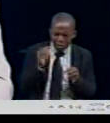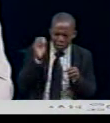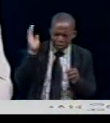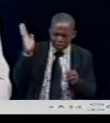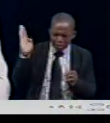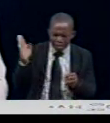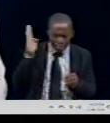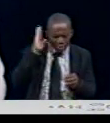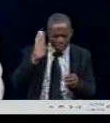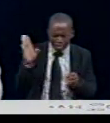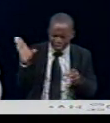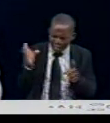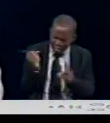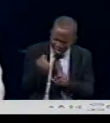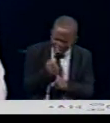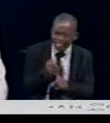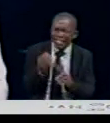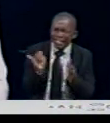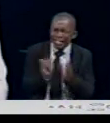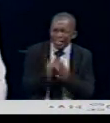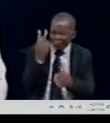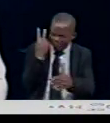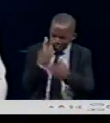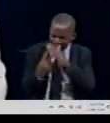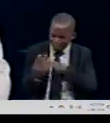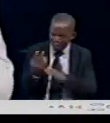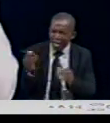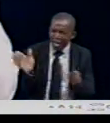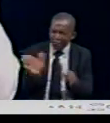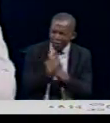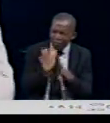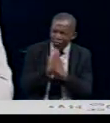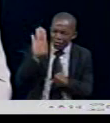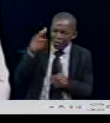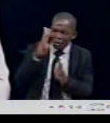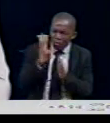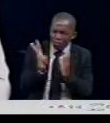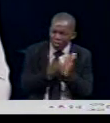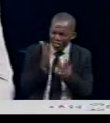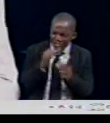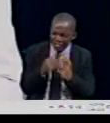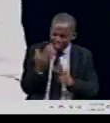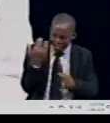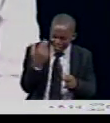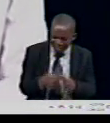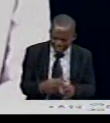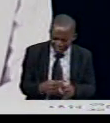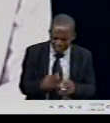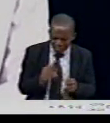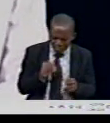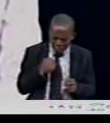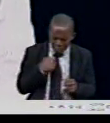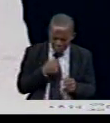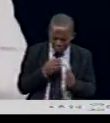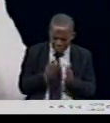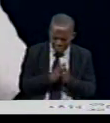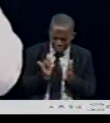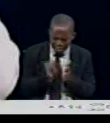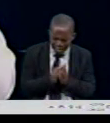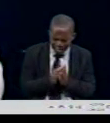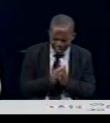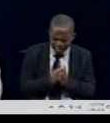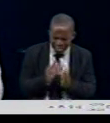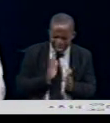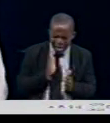GCK vision to fulfill your will of the great fulfilling the great commission. We pray in our generation we shall see